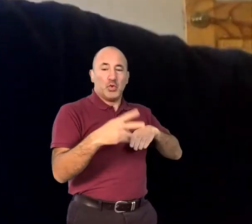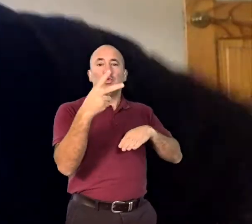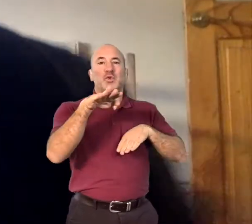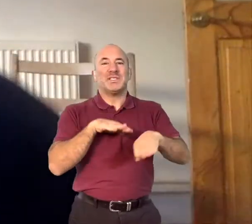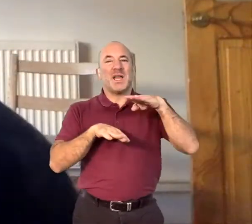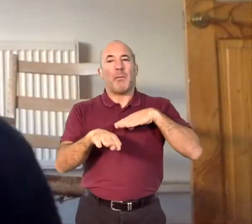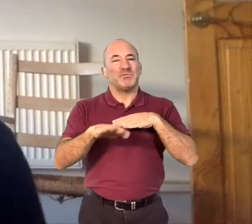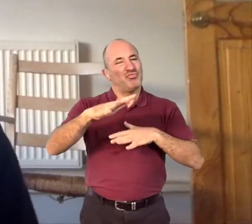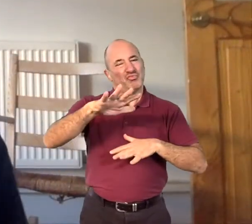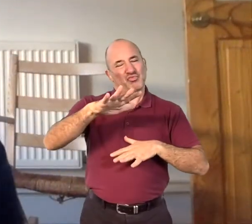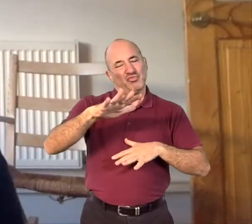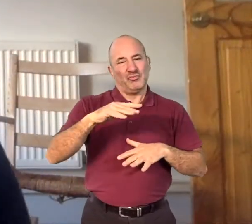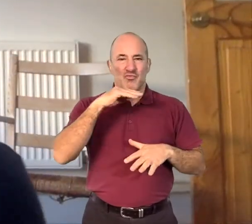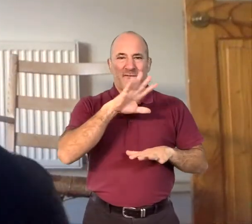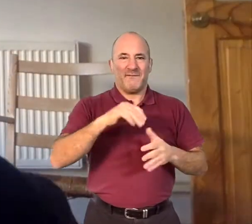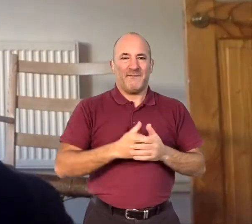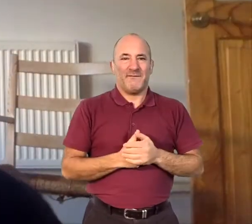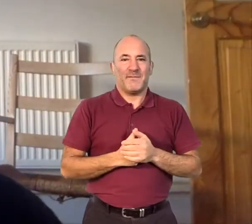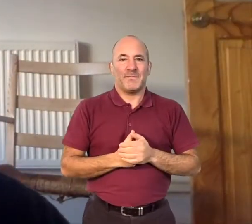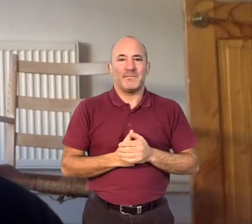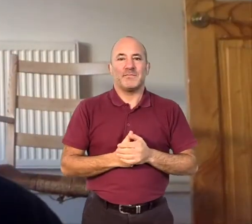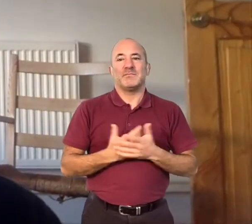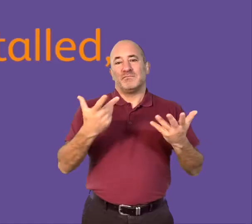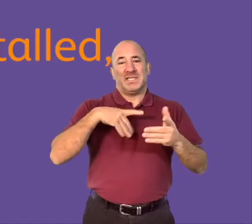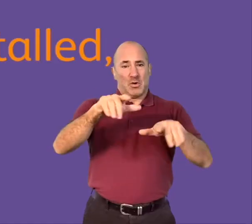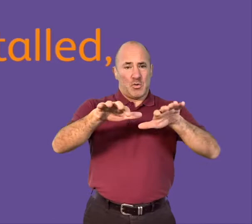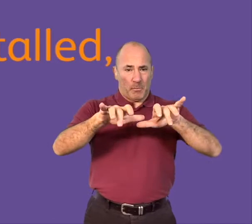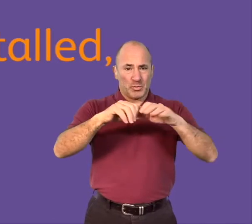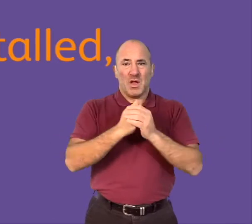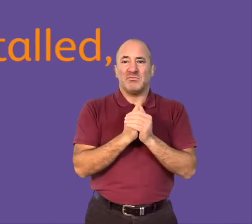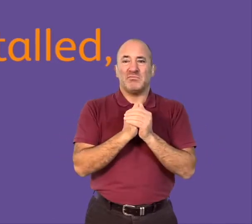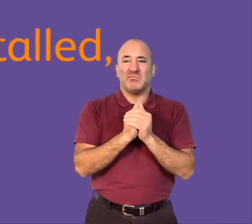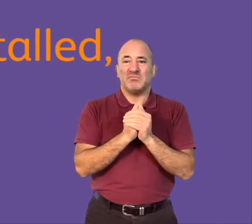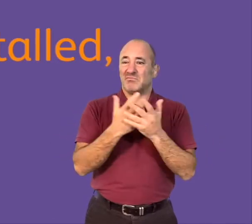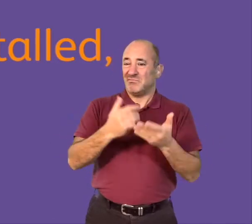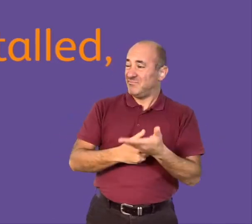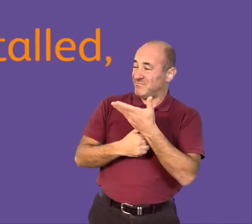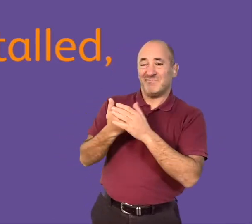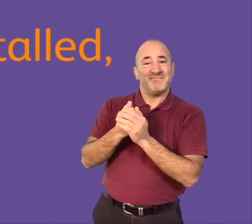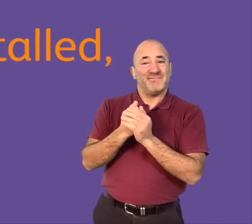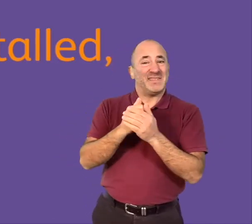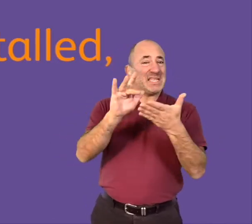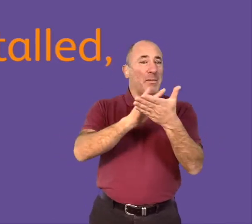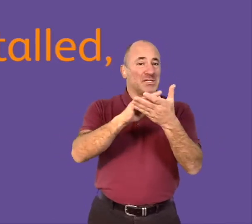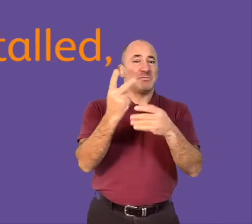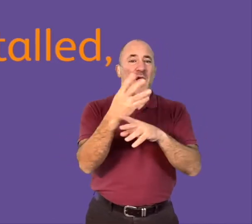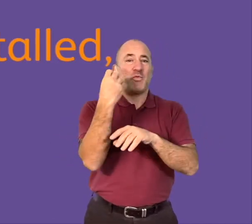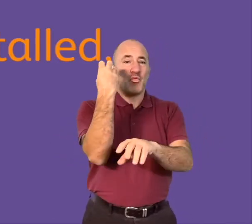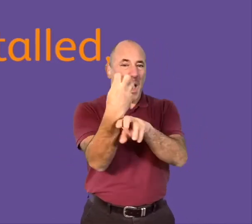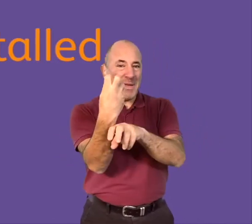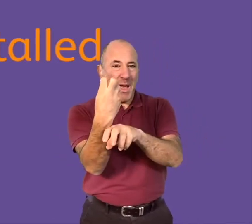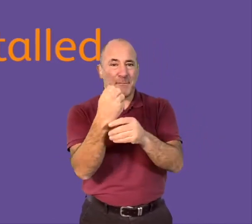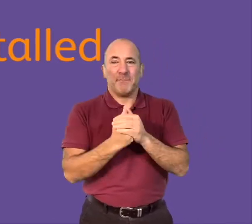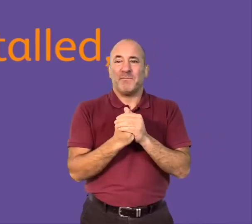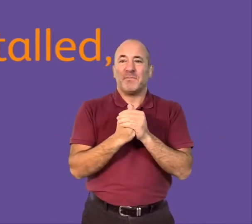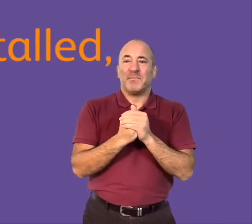2 big steps away from my computer. You will need a computer or tablet with a